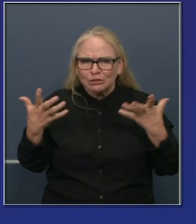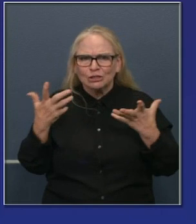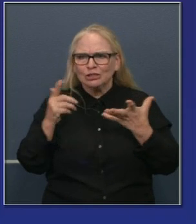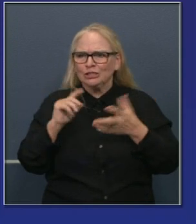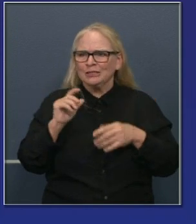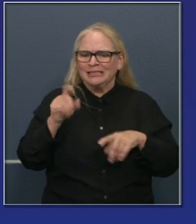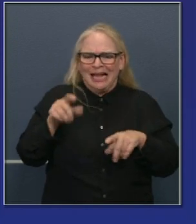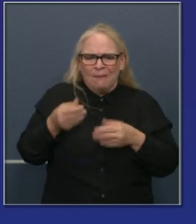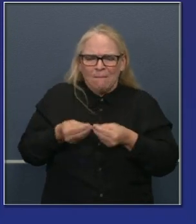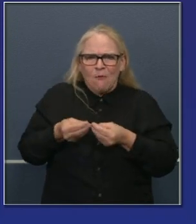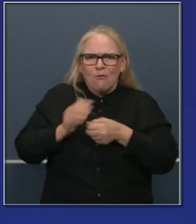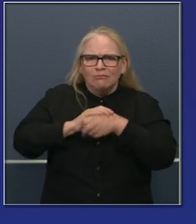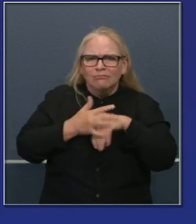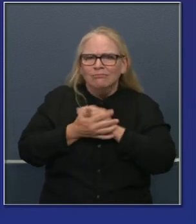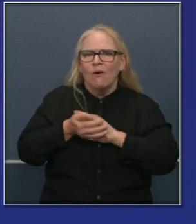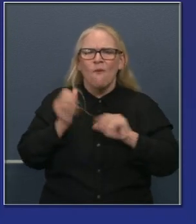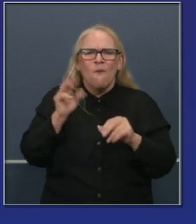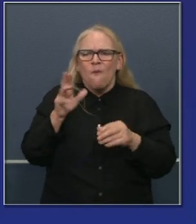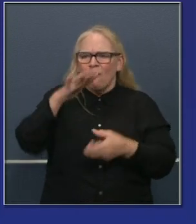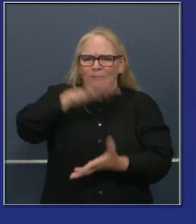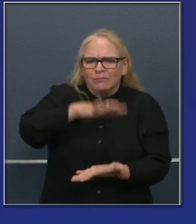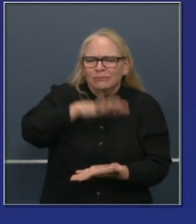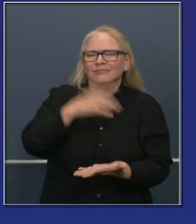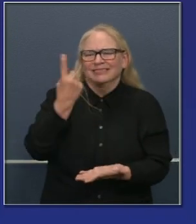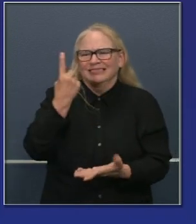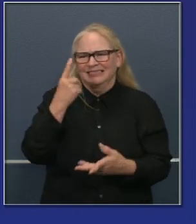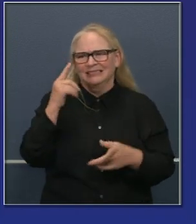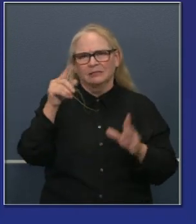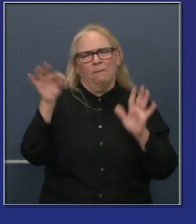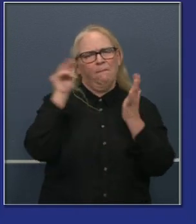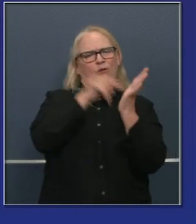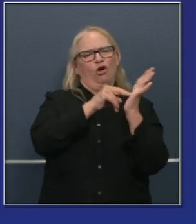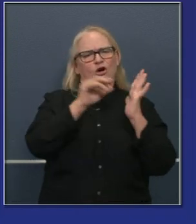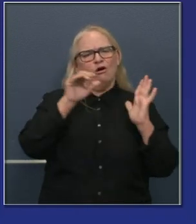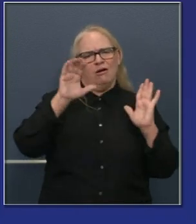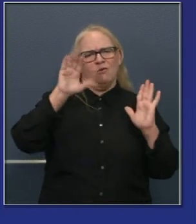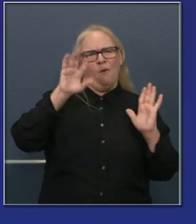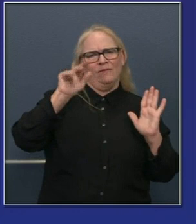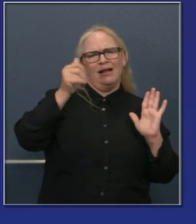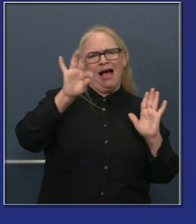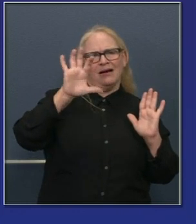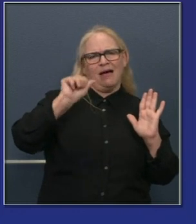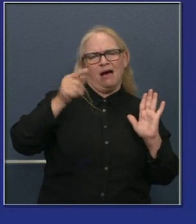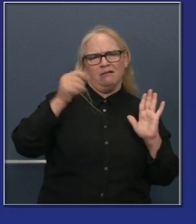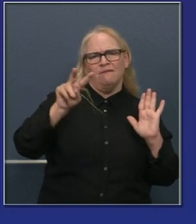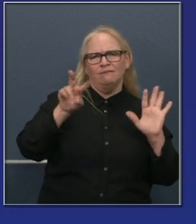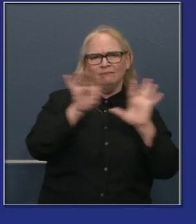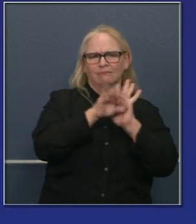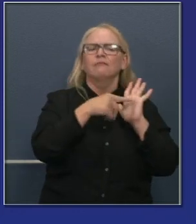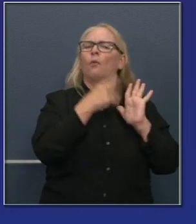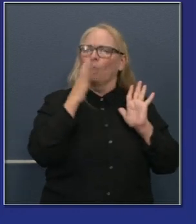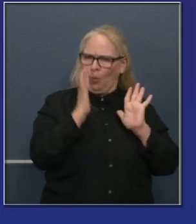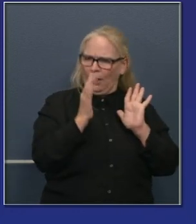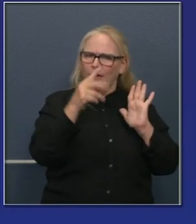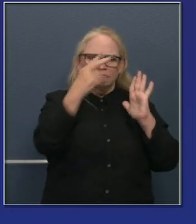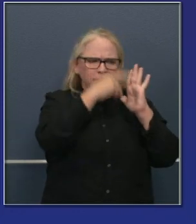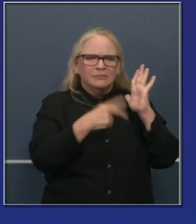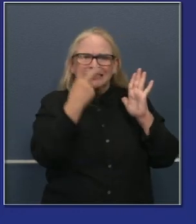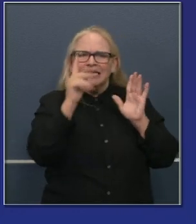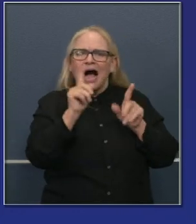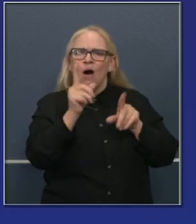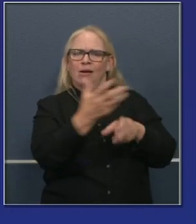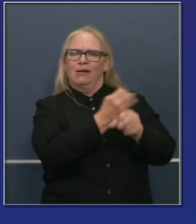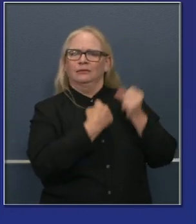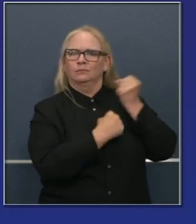you to take a look at that site. There's a number of things on that site that lay a specific focus on some partnerships